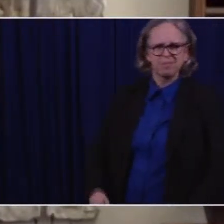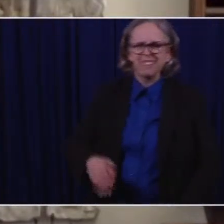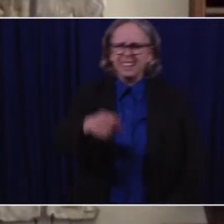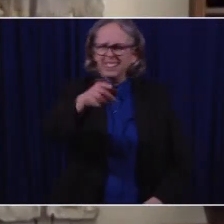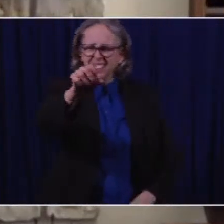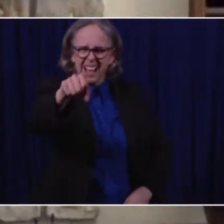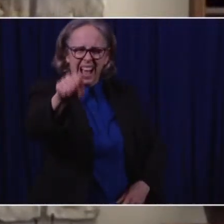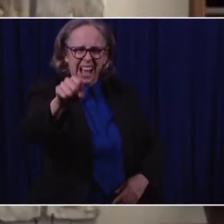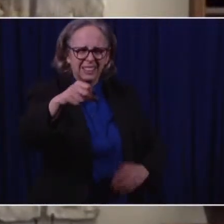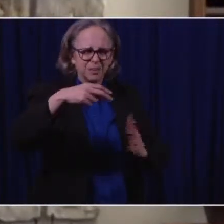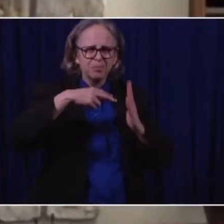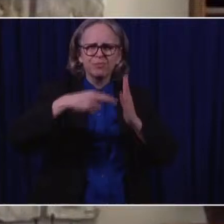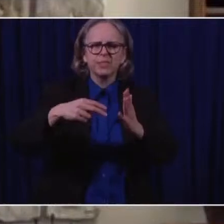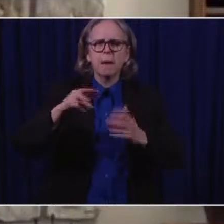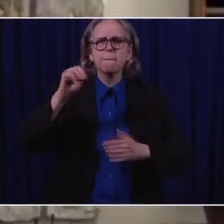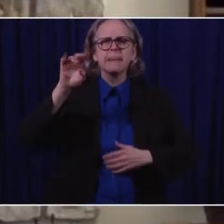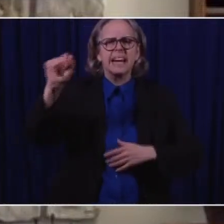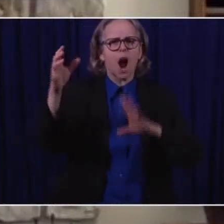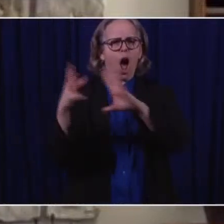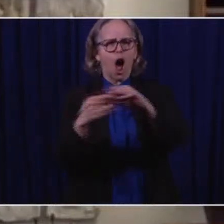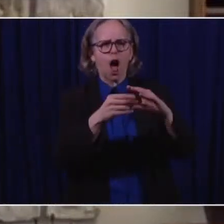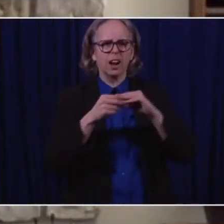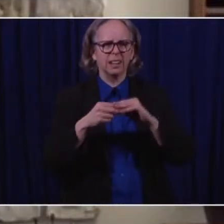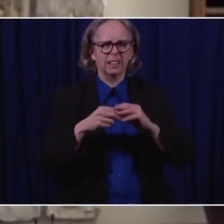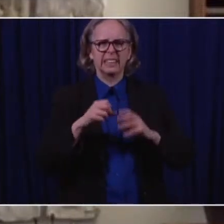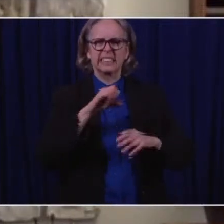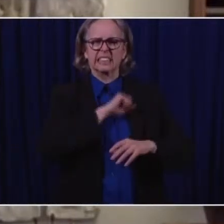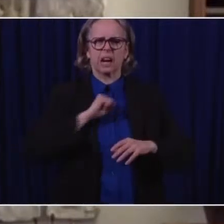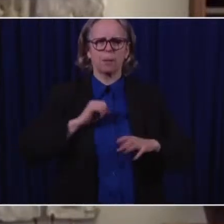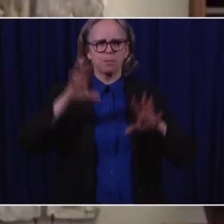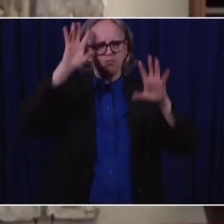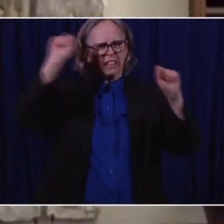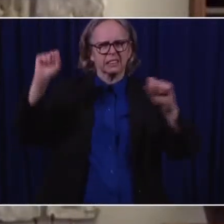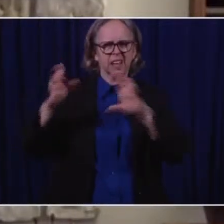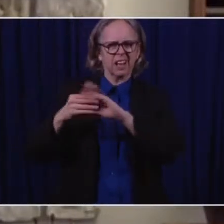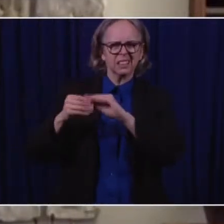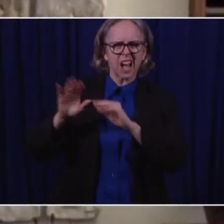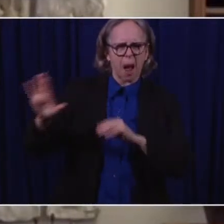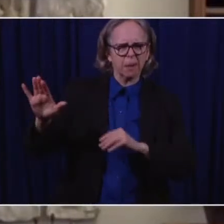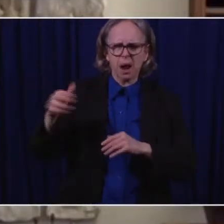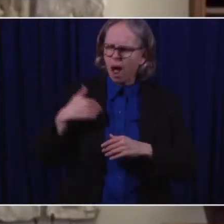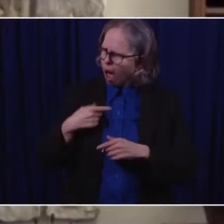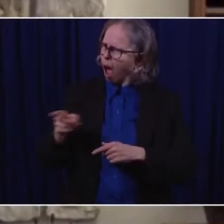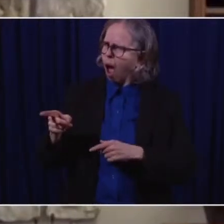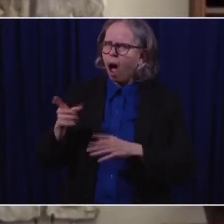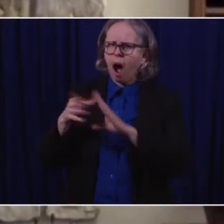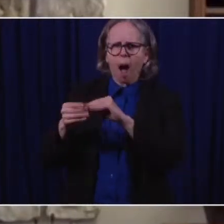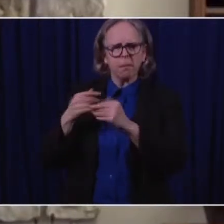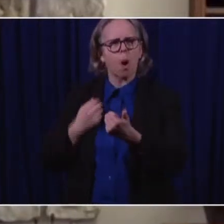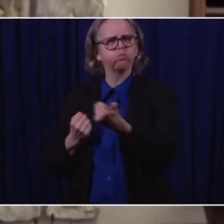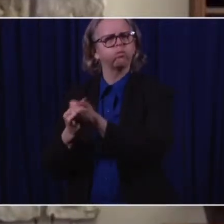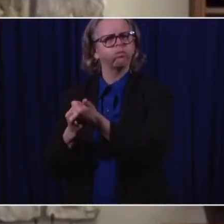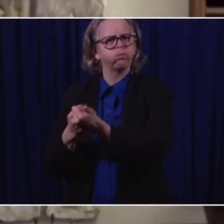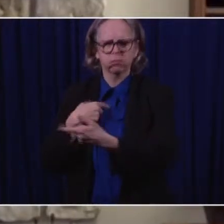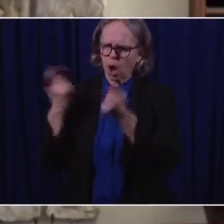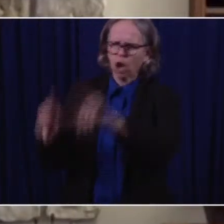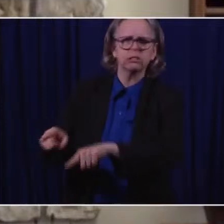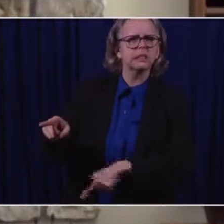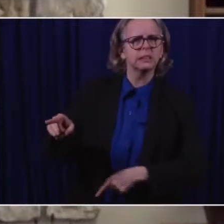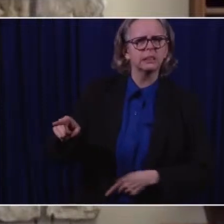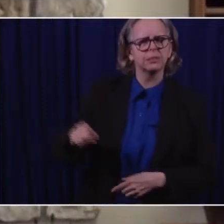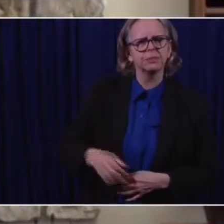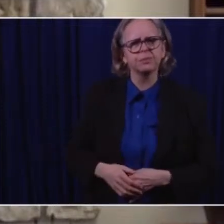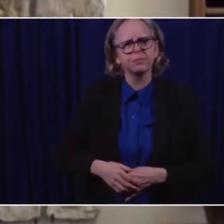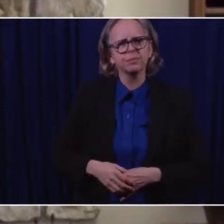President thought about it. I think I'm aligned with him, and I want to talk to the